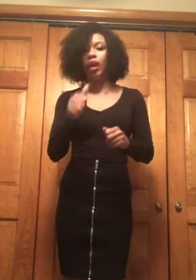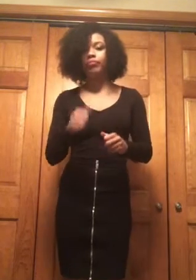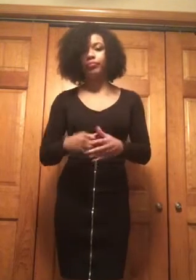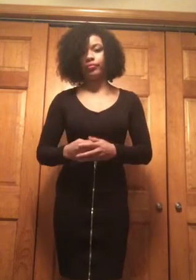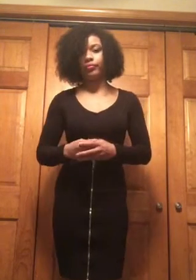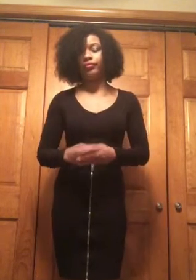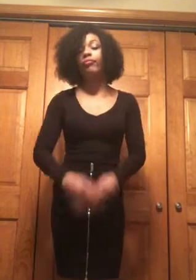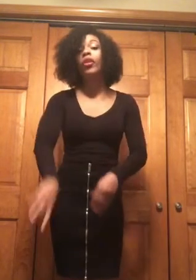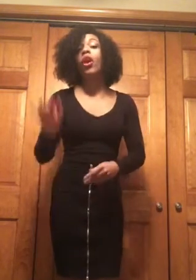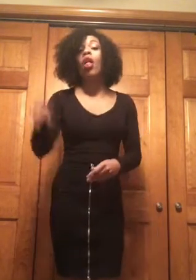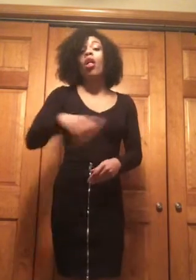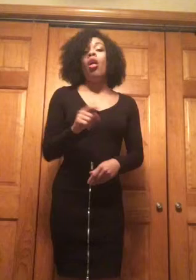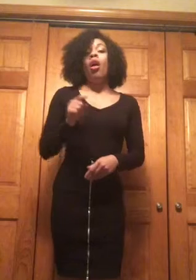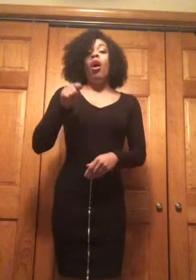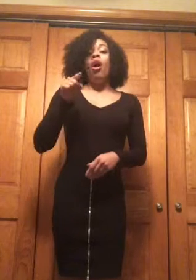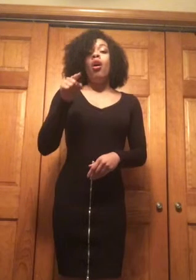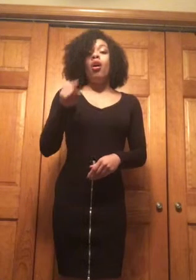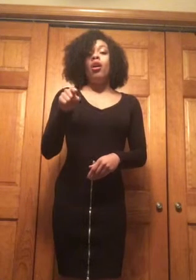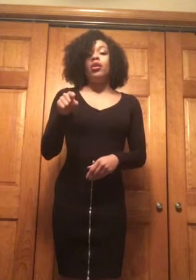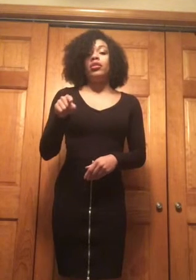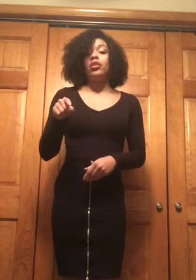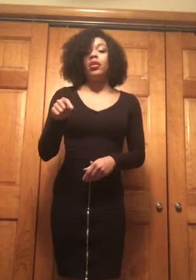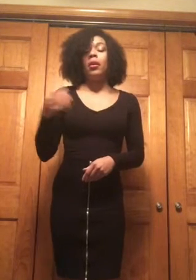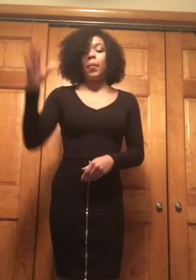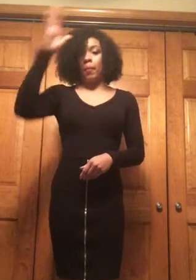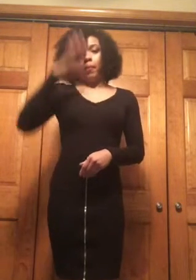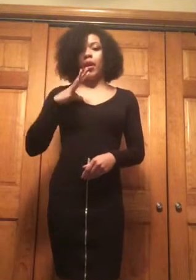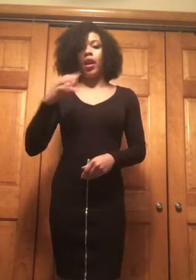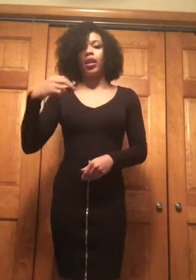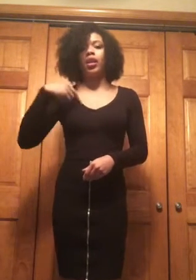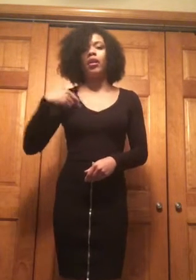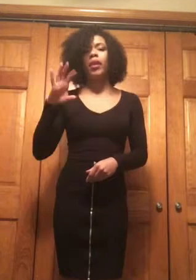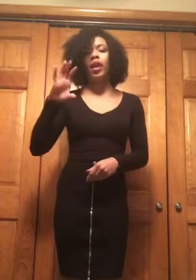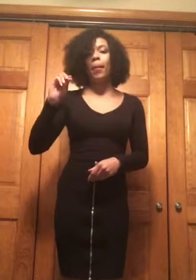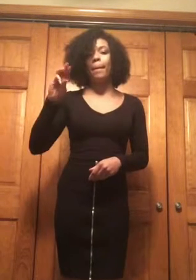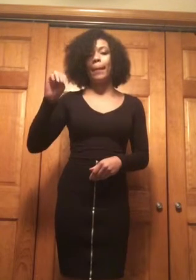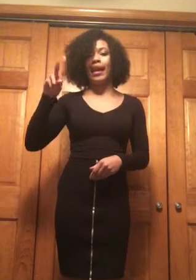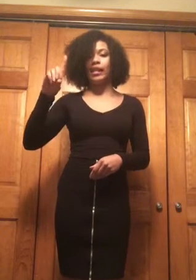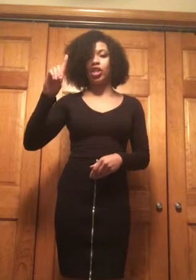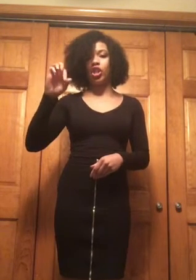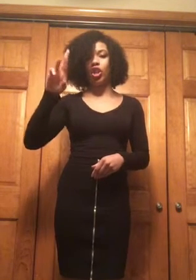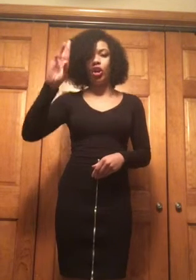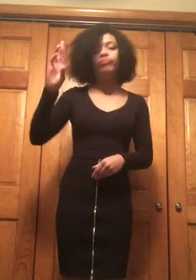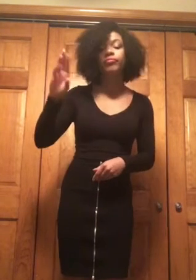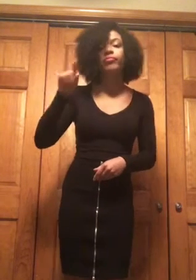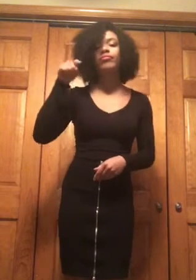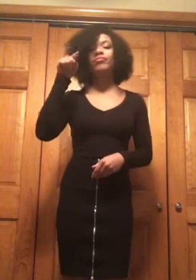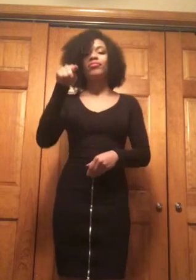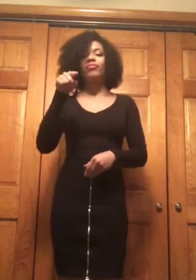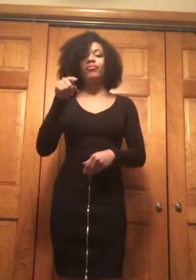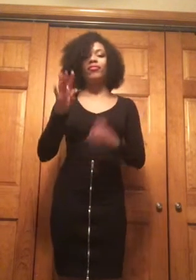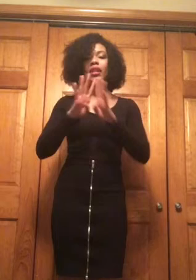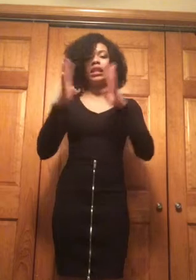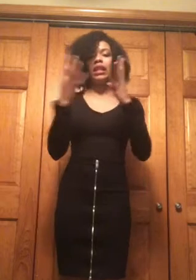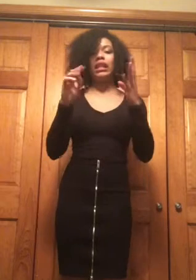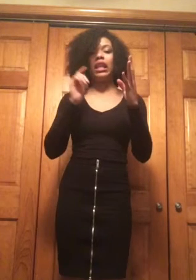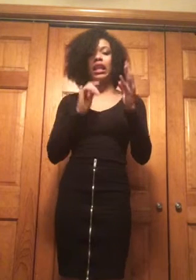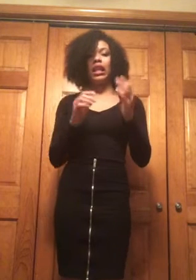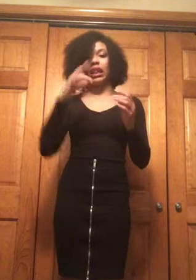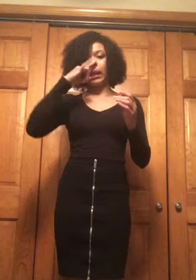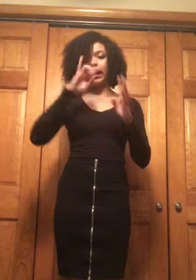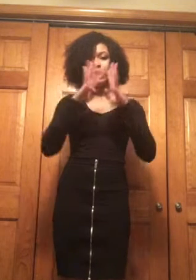anyway, there's this kid everybody calls Commander. And he busts his way through the crowd of kids that are surrounded around me.